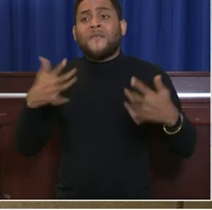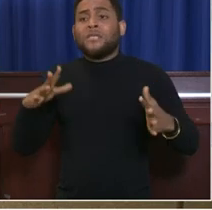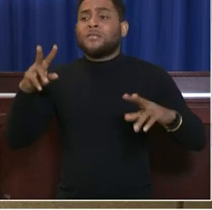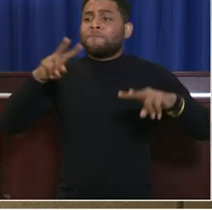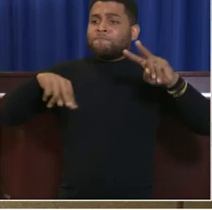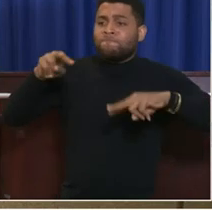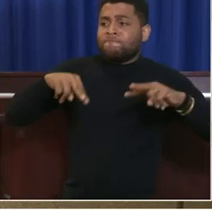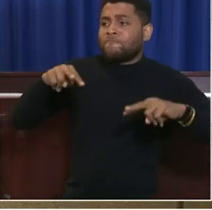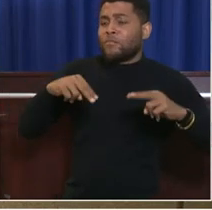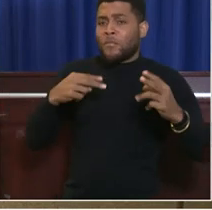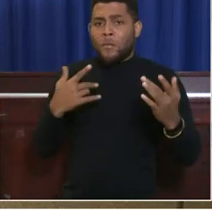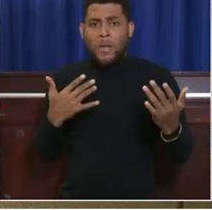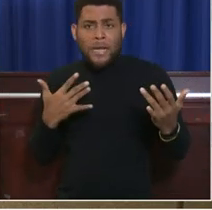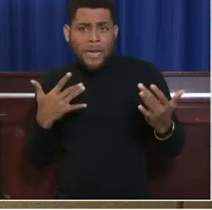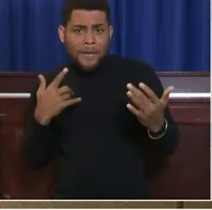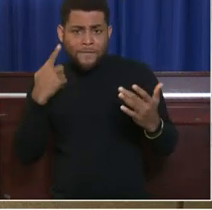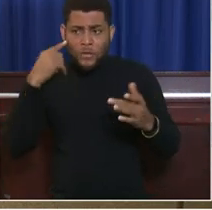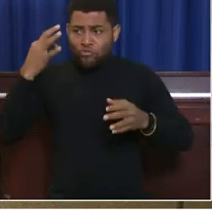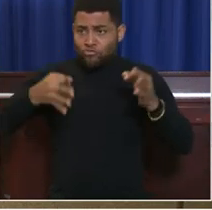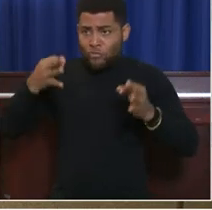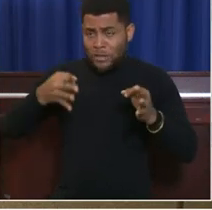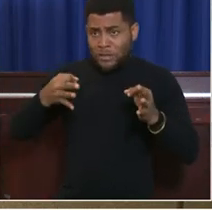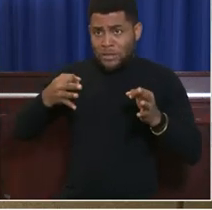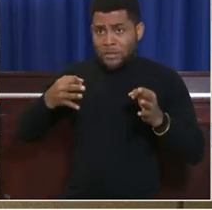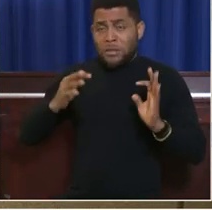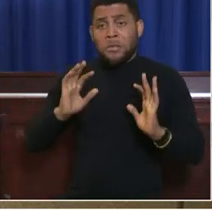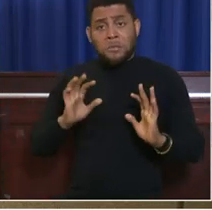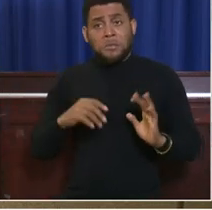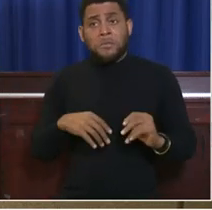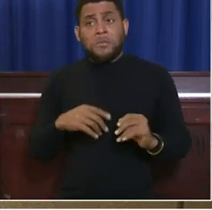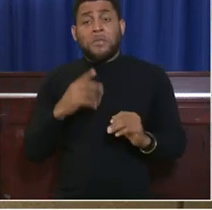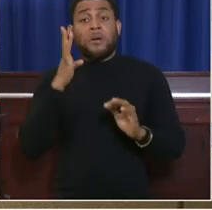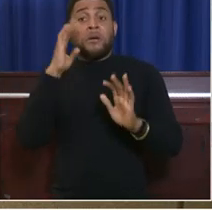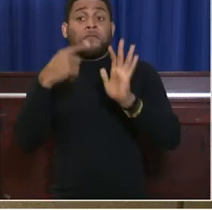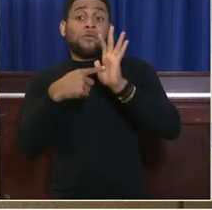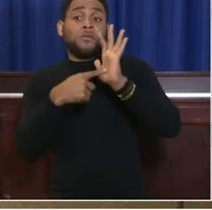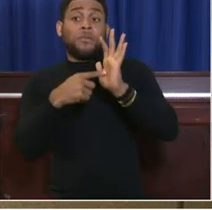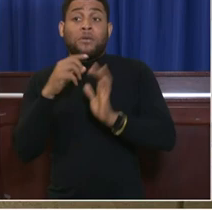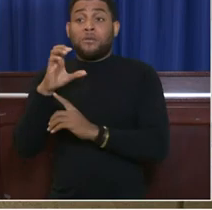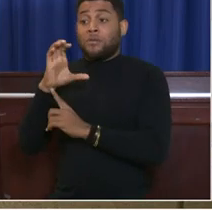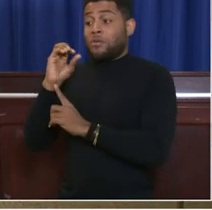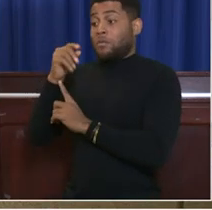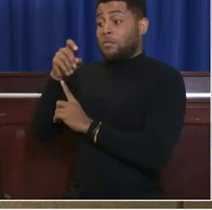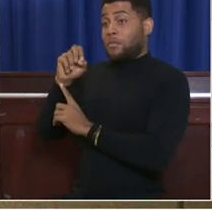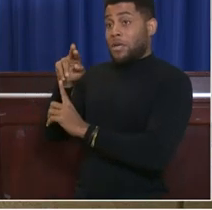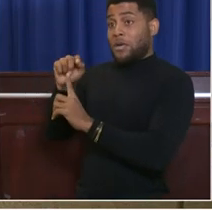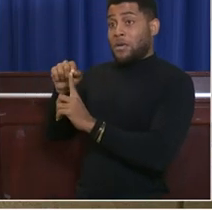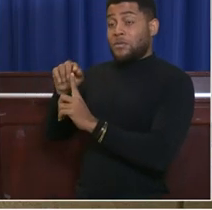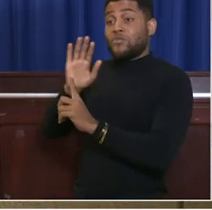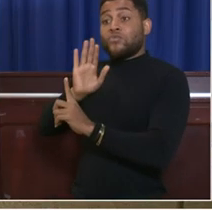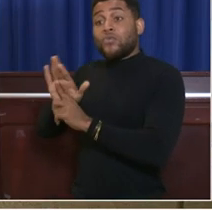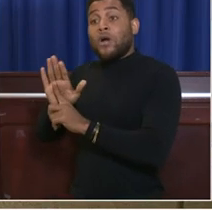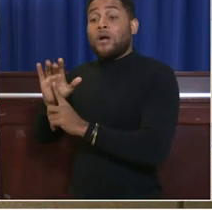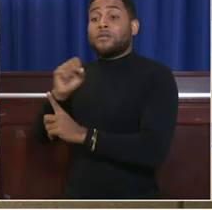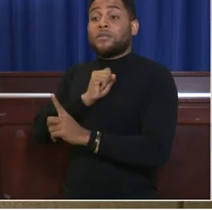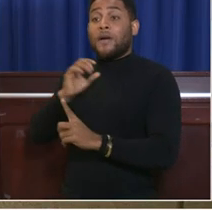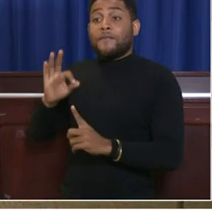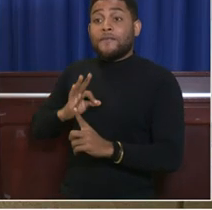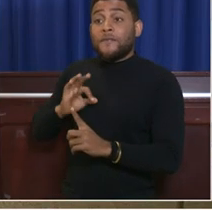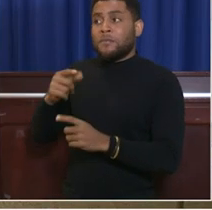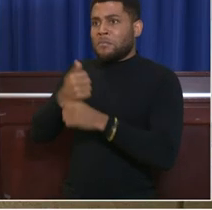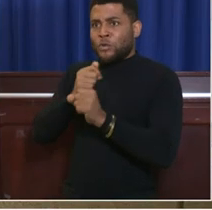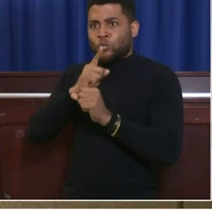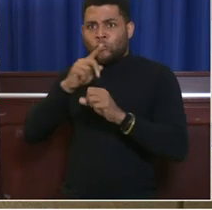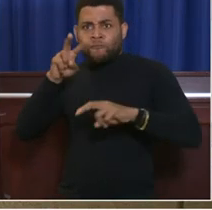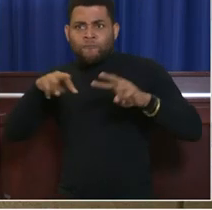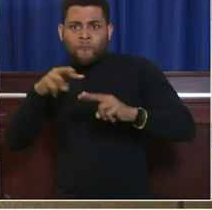trial, Ms. Cooper's staff is making sure that they're being in compliant. The idea behind it is